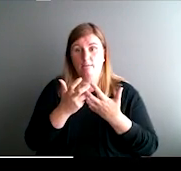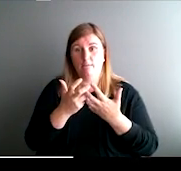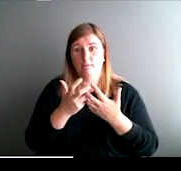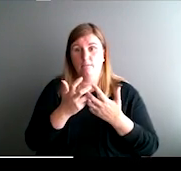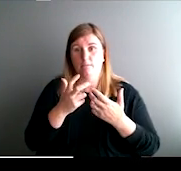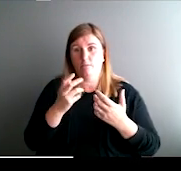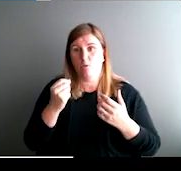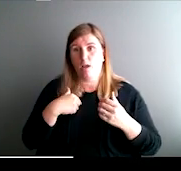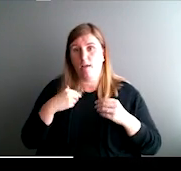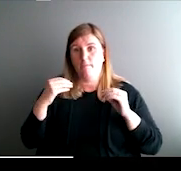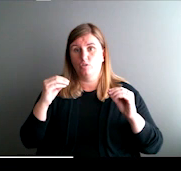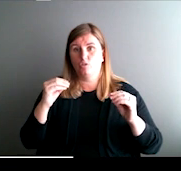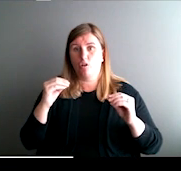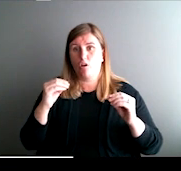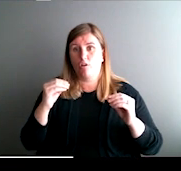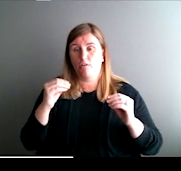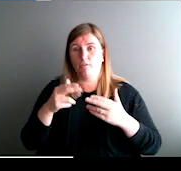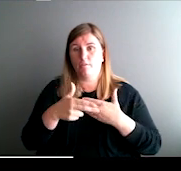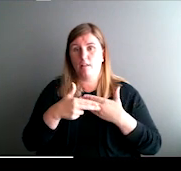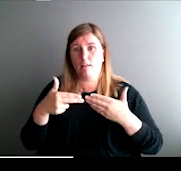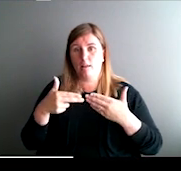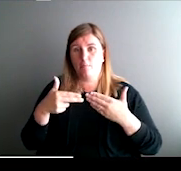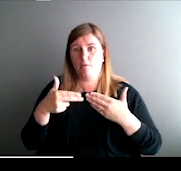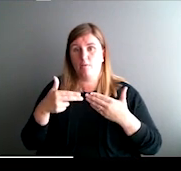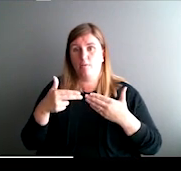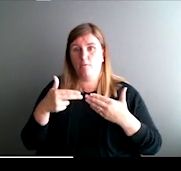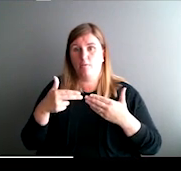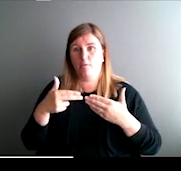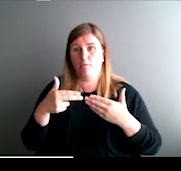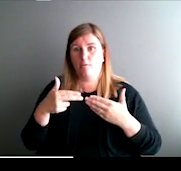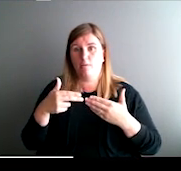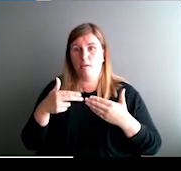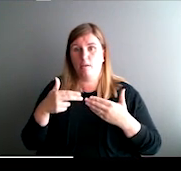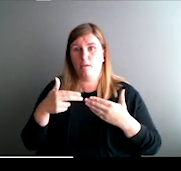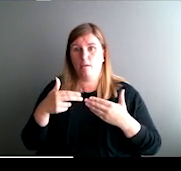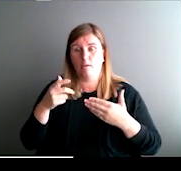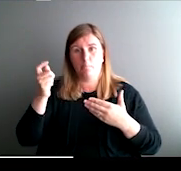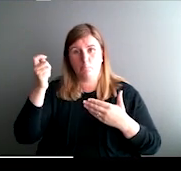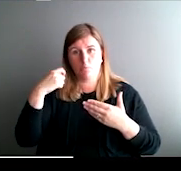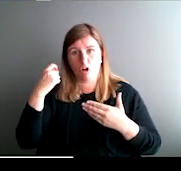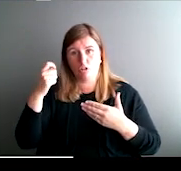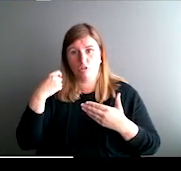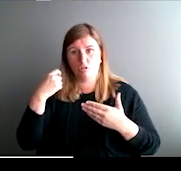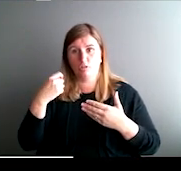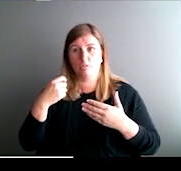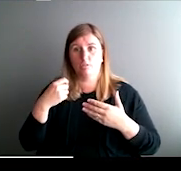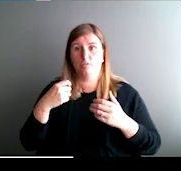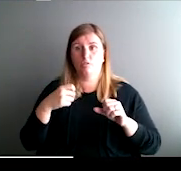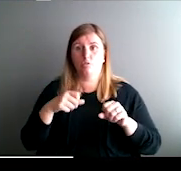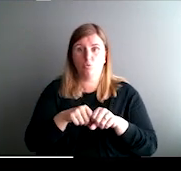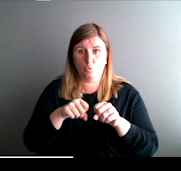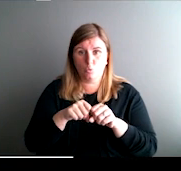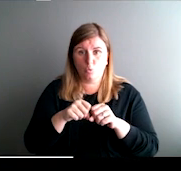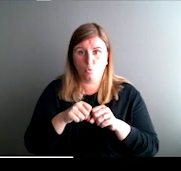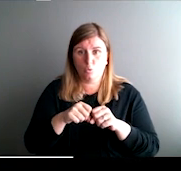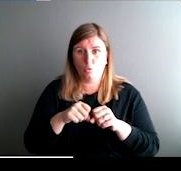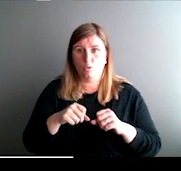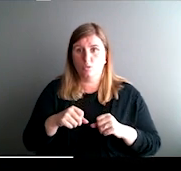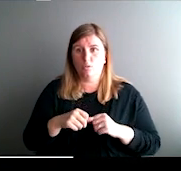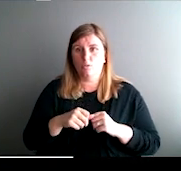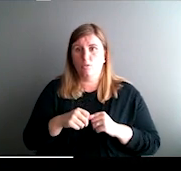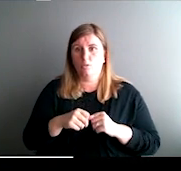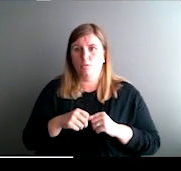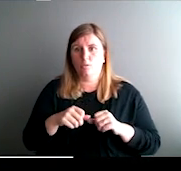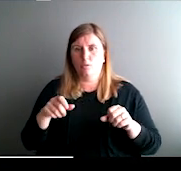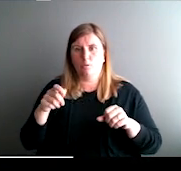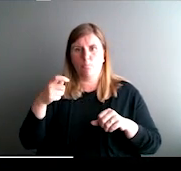So I've taught the label of brushing, and I've taught the label of shoe, and I say, hey, what am I doing right now? They say